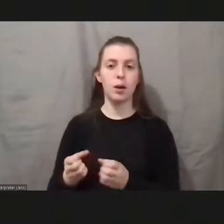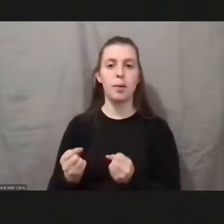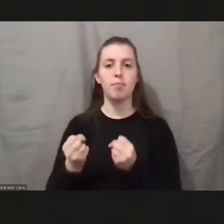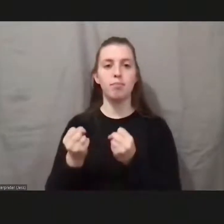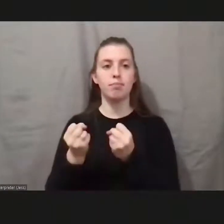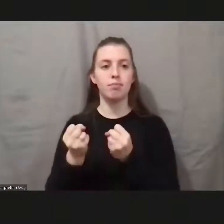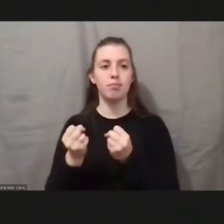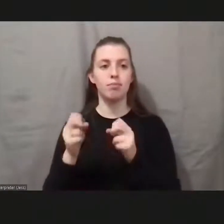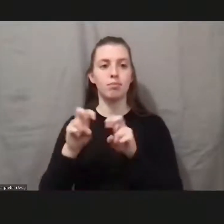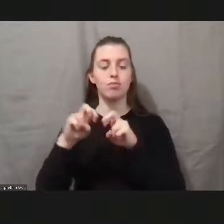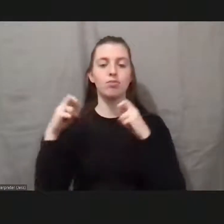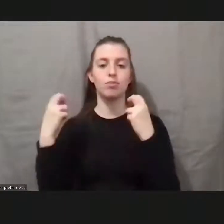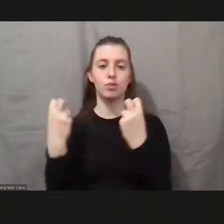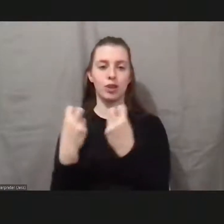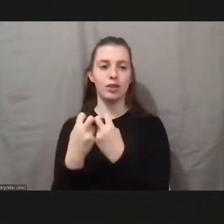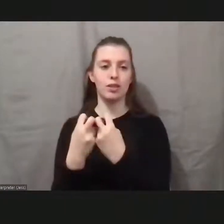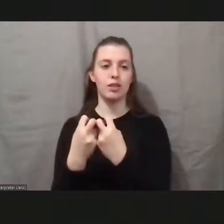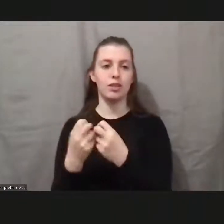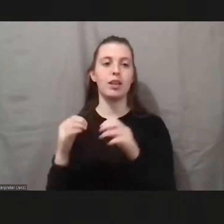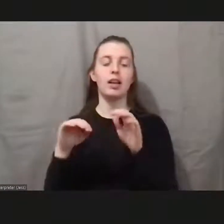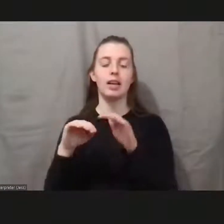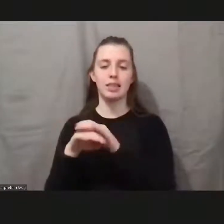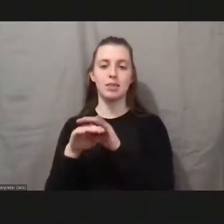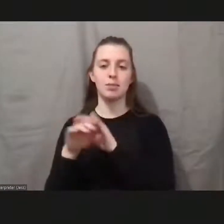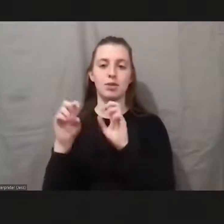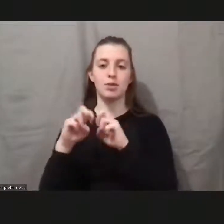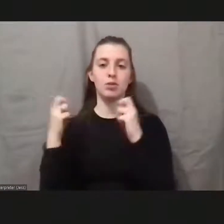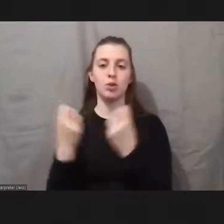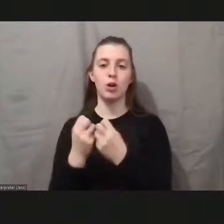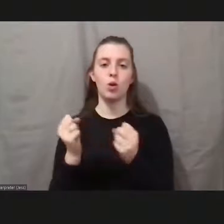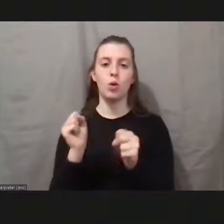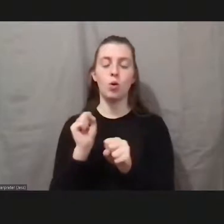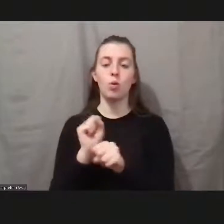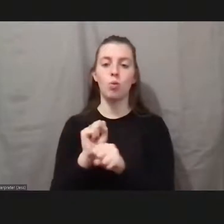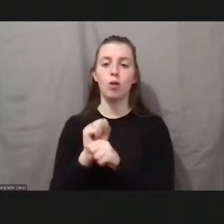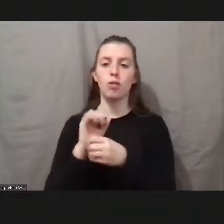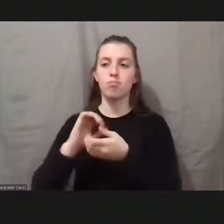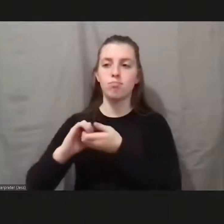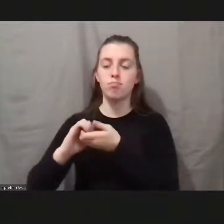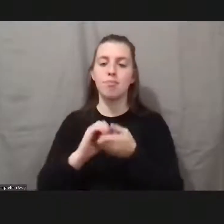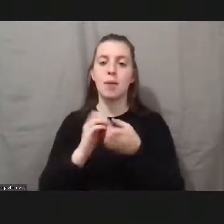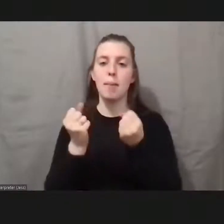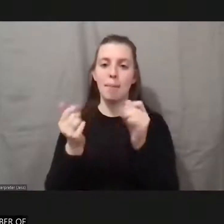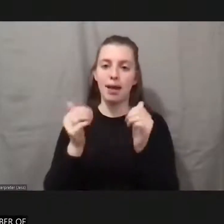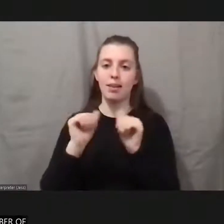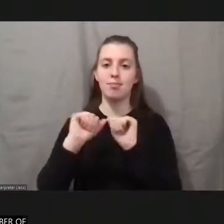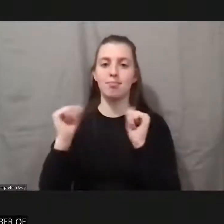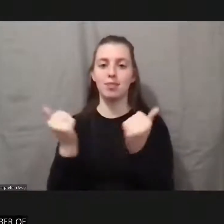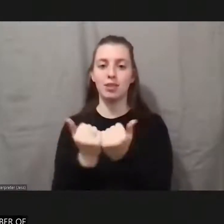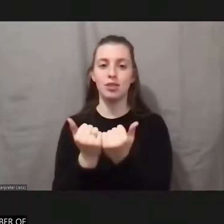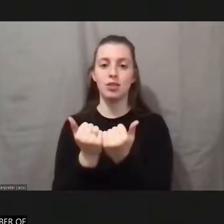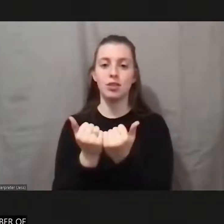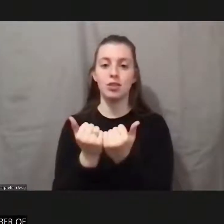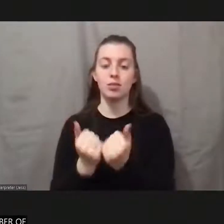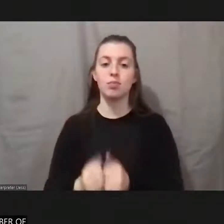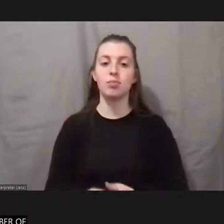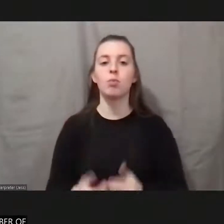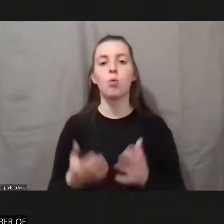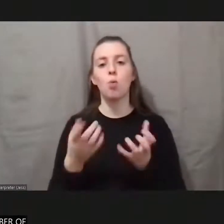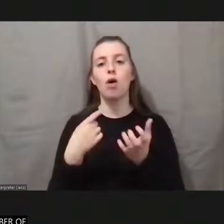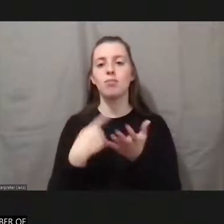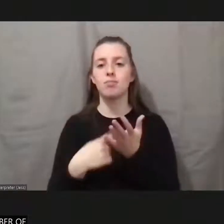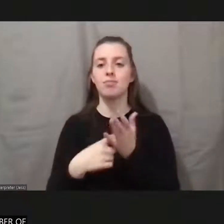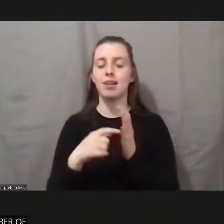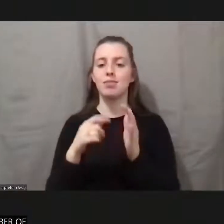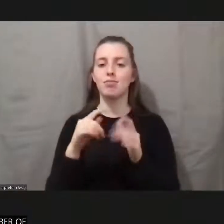levels. And so we've worked with a number of different agencies, but I really wanted to focus on the training that we're able to do for small to